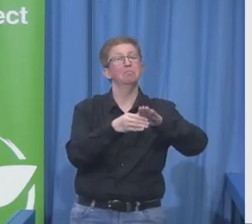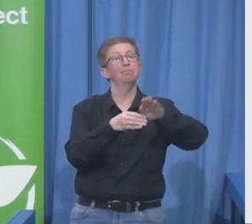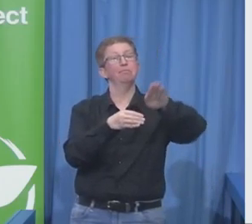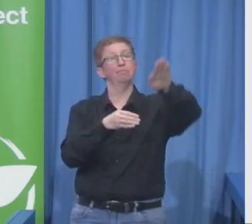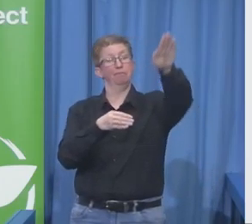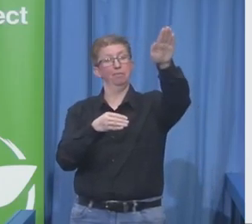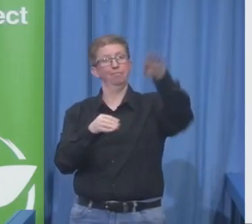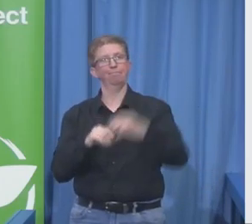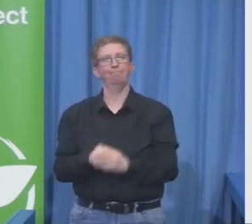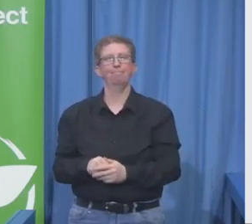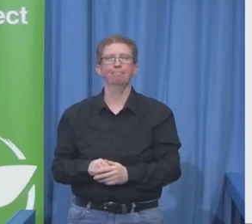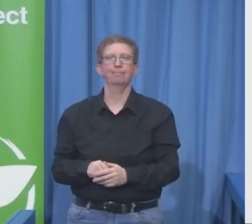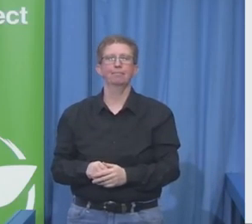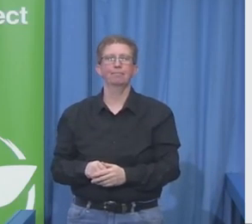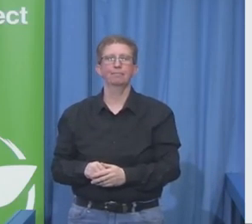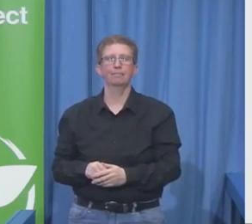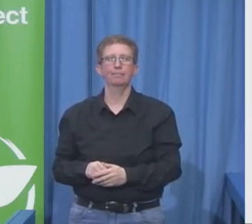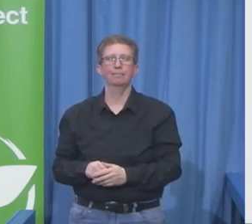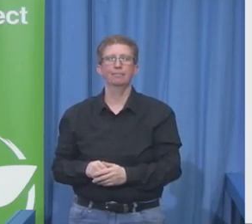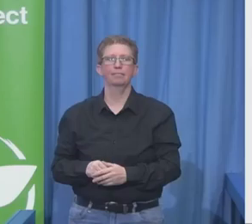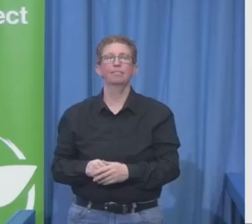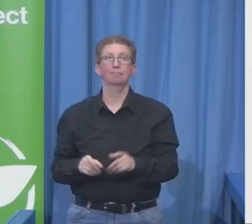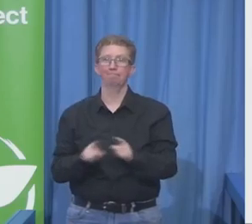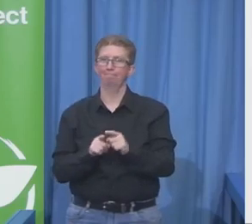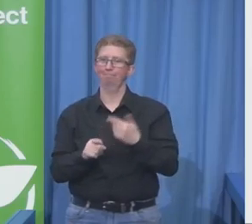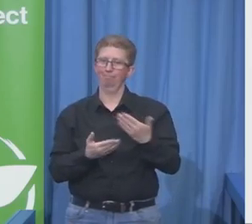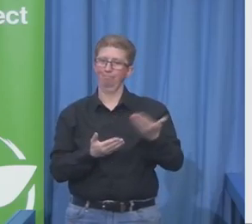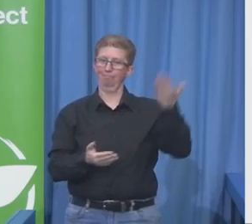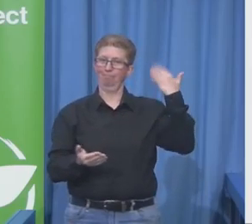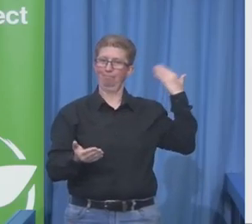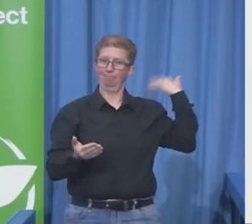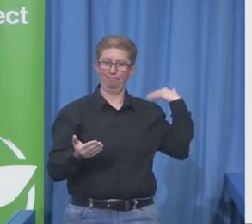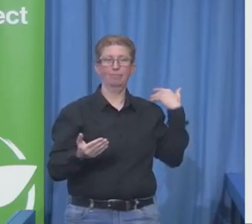our organization. We have won multiple awards and accolades